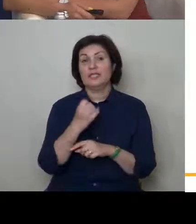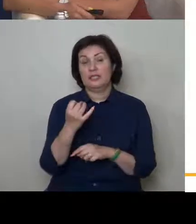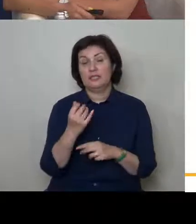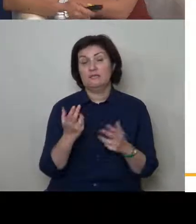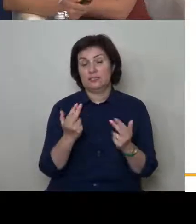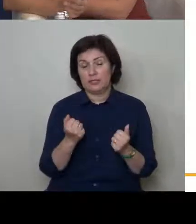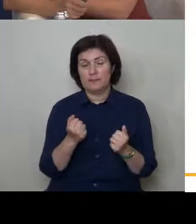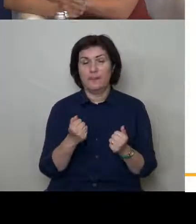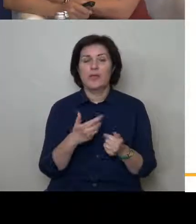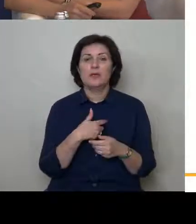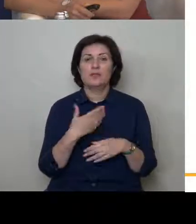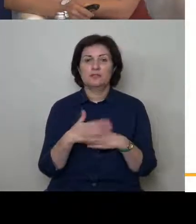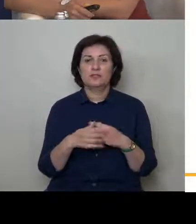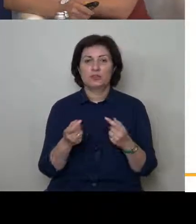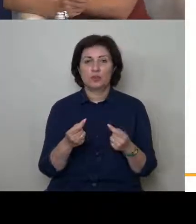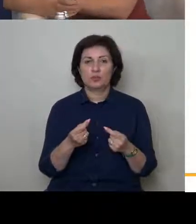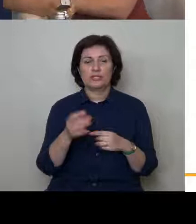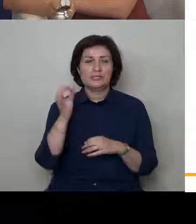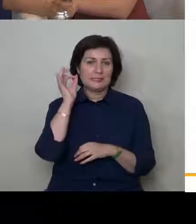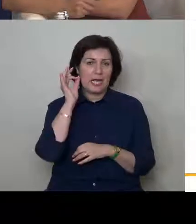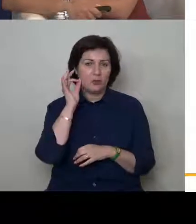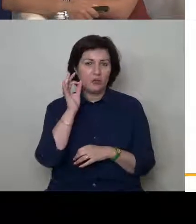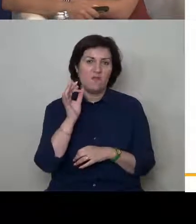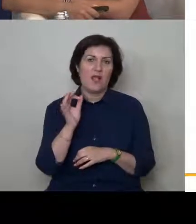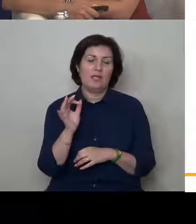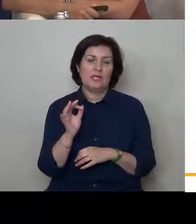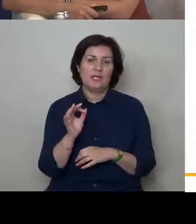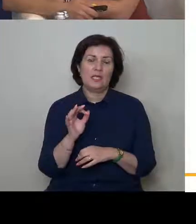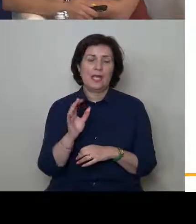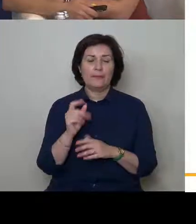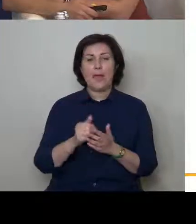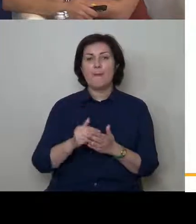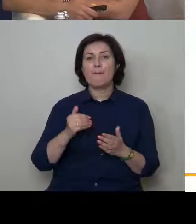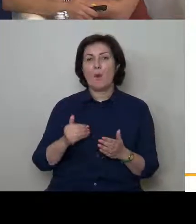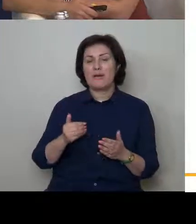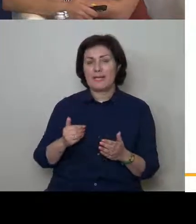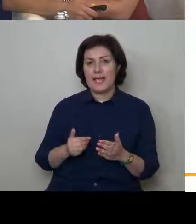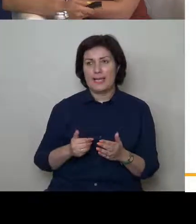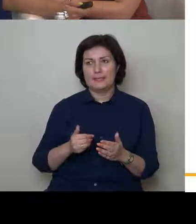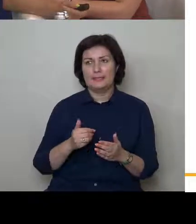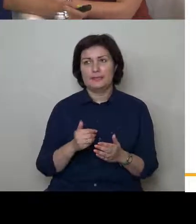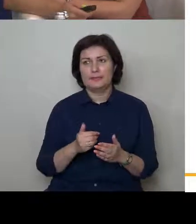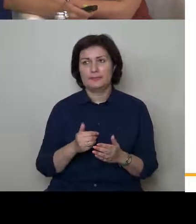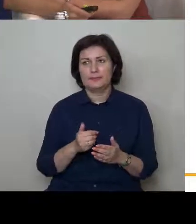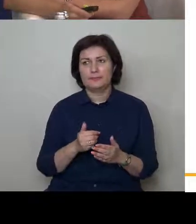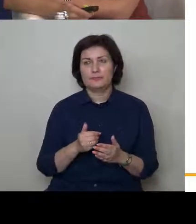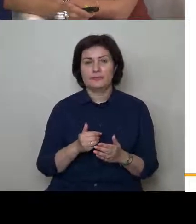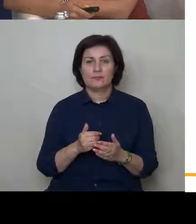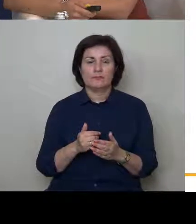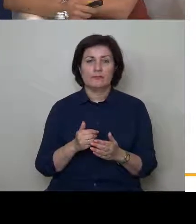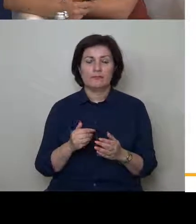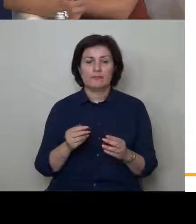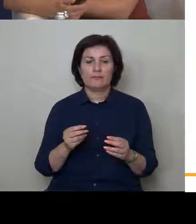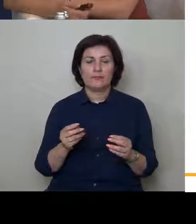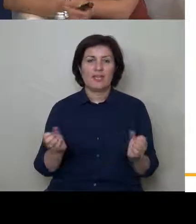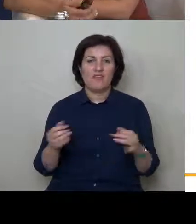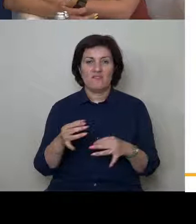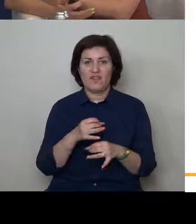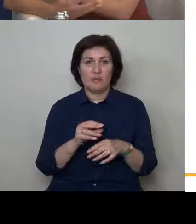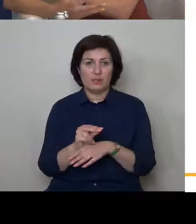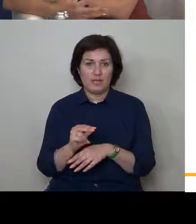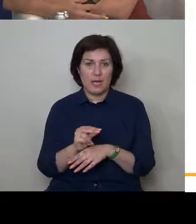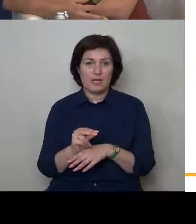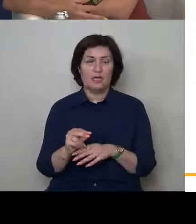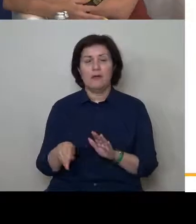what's going to happen. Okay, now the most interesting thing. We have already mentioned that at the previous